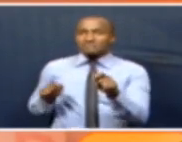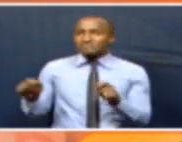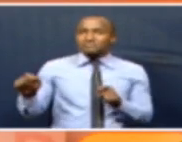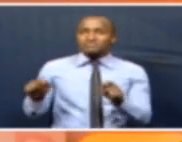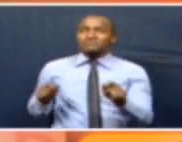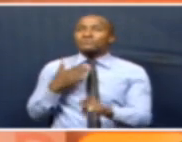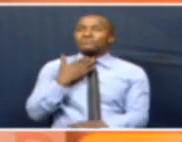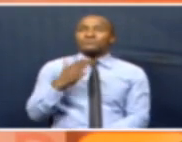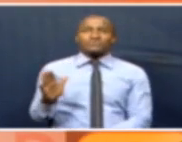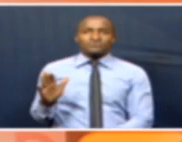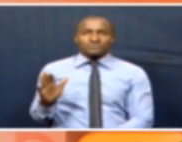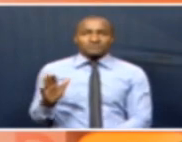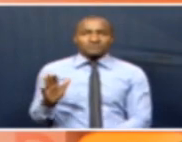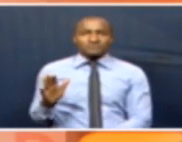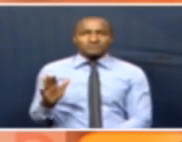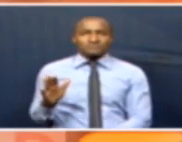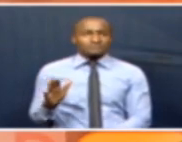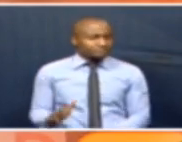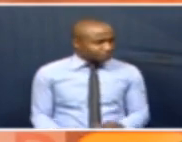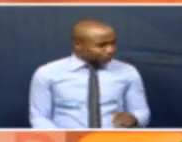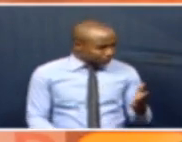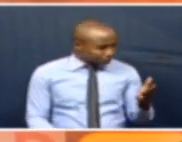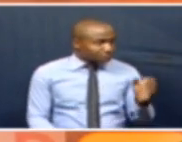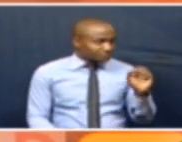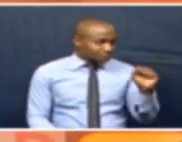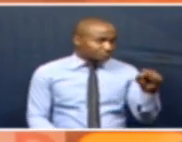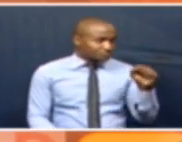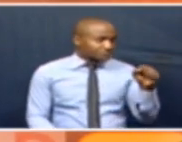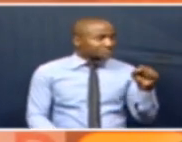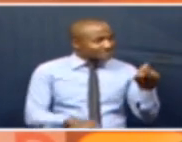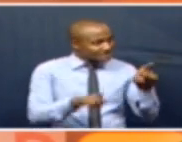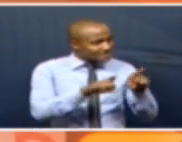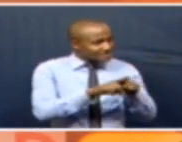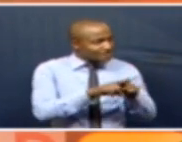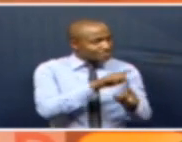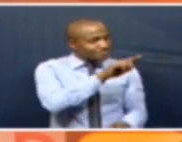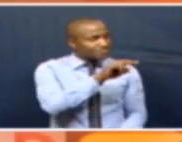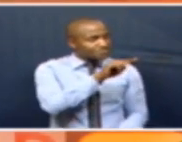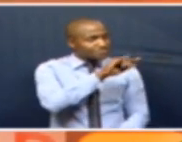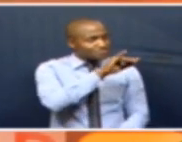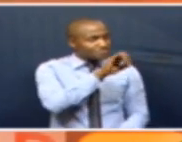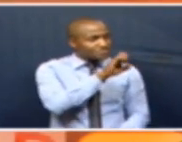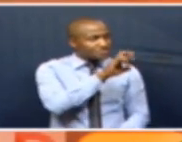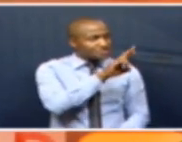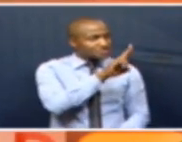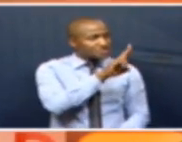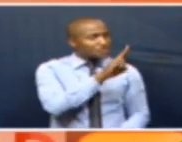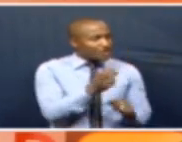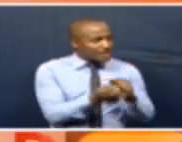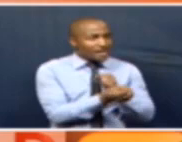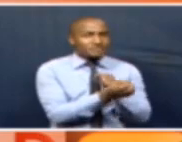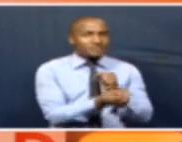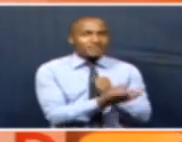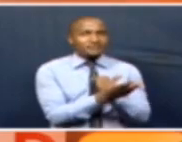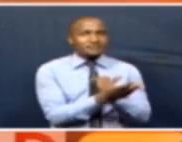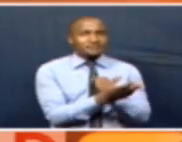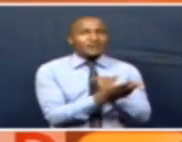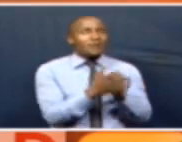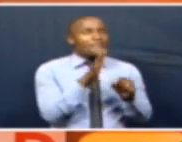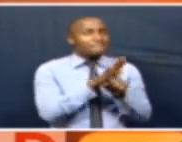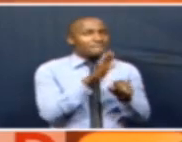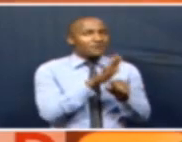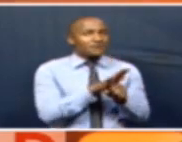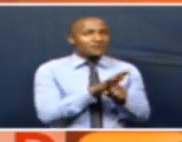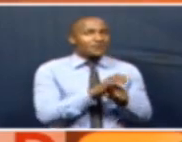Okay? Right. And it's the same thing Njeru was also talking about here, that most politicians